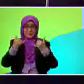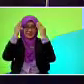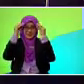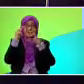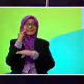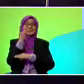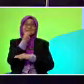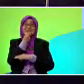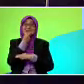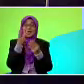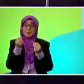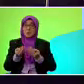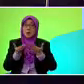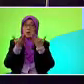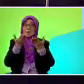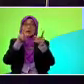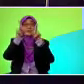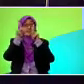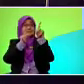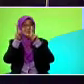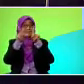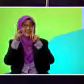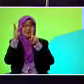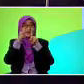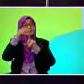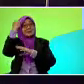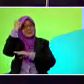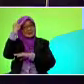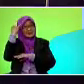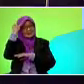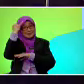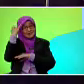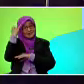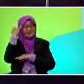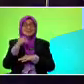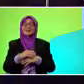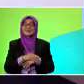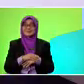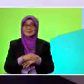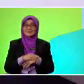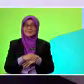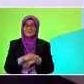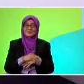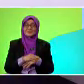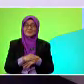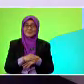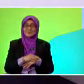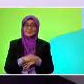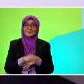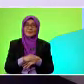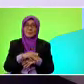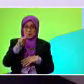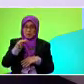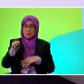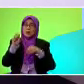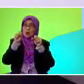and my pupils here. So I believe my pupils here have shown that they have done their own investigations. They can answer questions